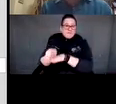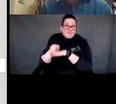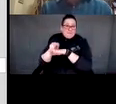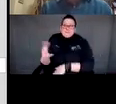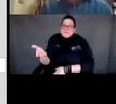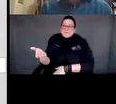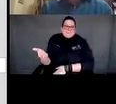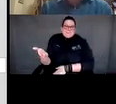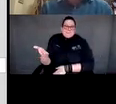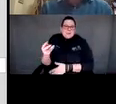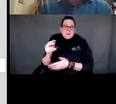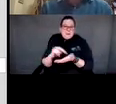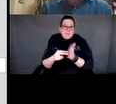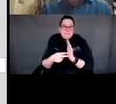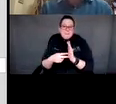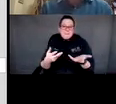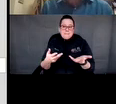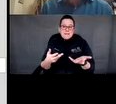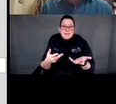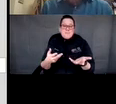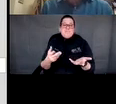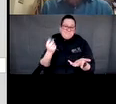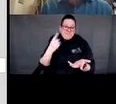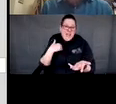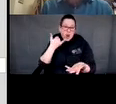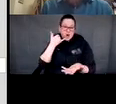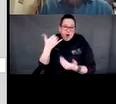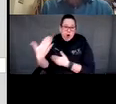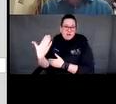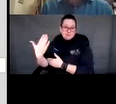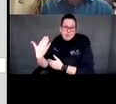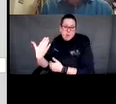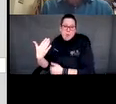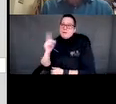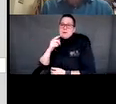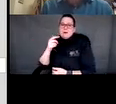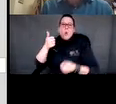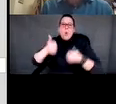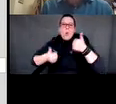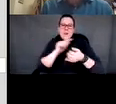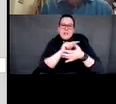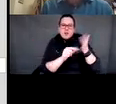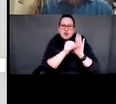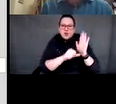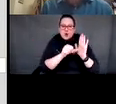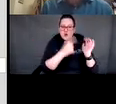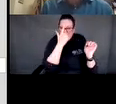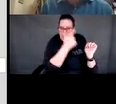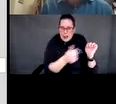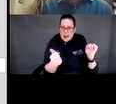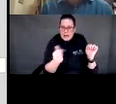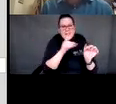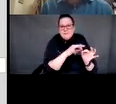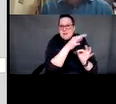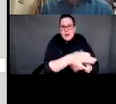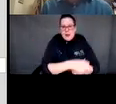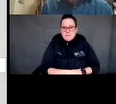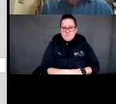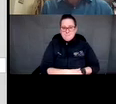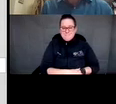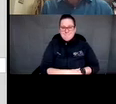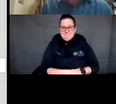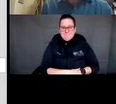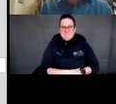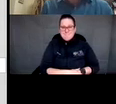what? You know, call earlier today where we were talking about which elective surgeries are we now going to defer. Haven't had that